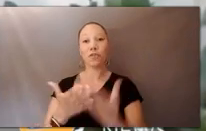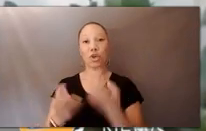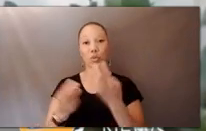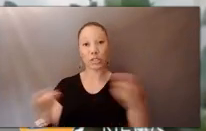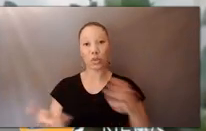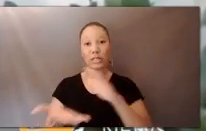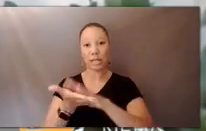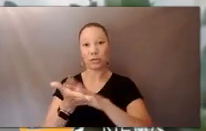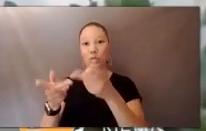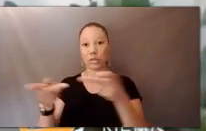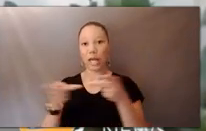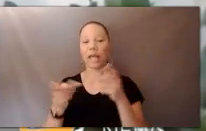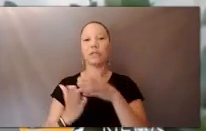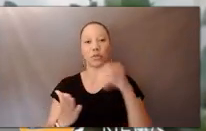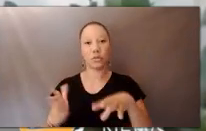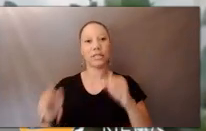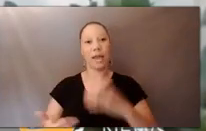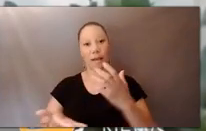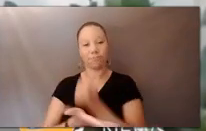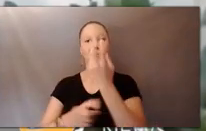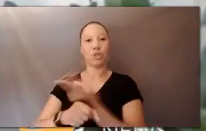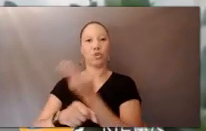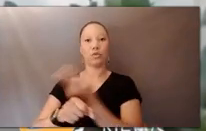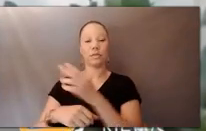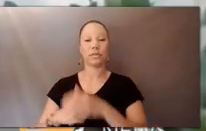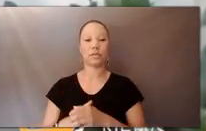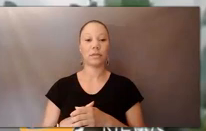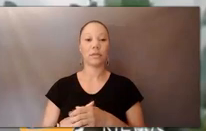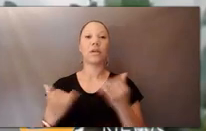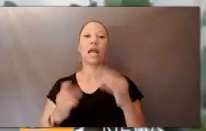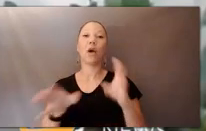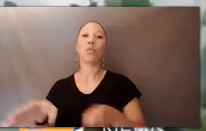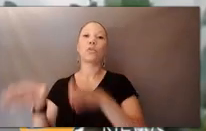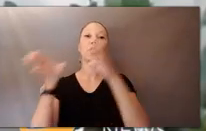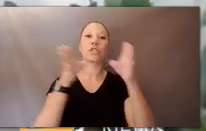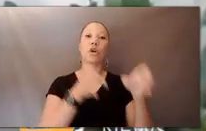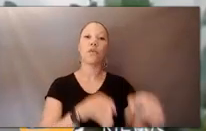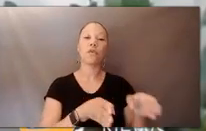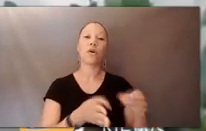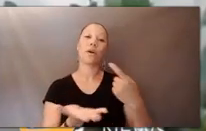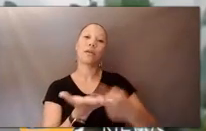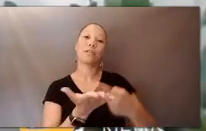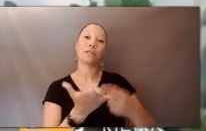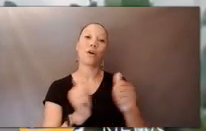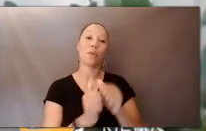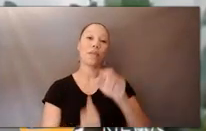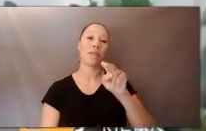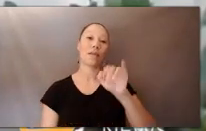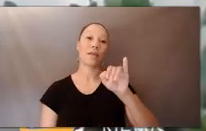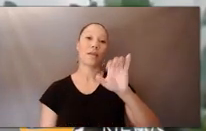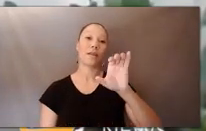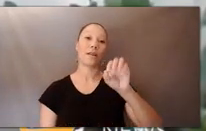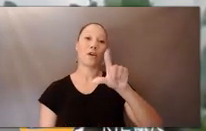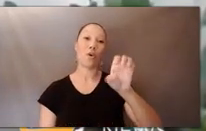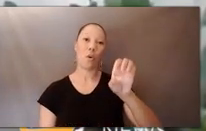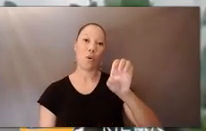sites that students can tap into. So with that, let's switch over a little bit and let's talk with Nicole about